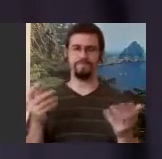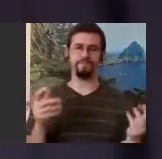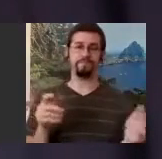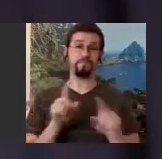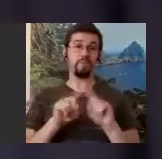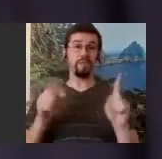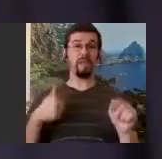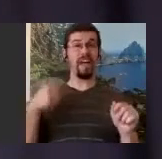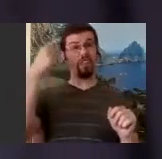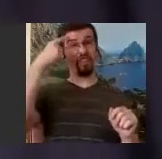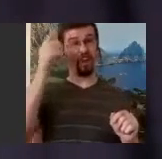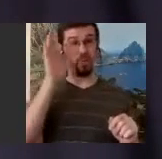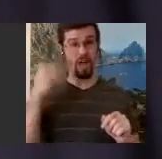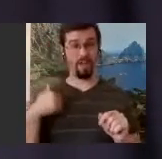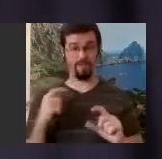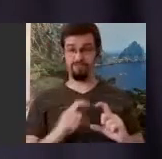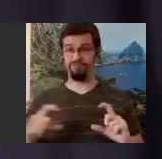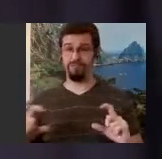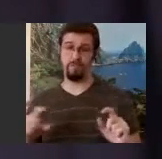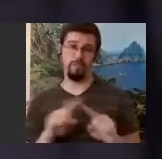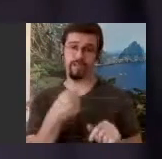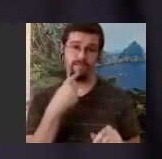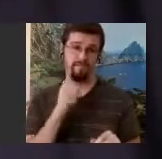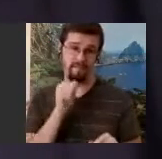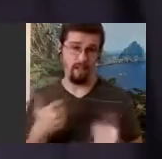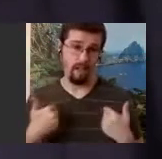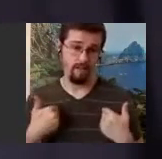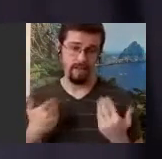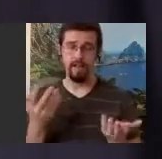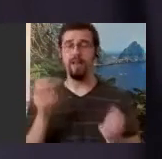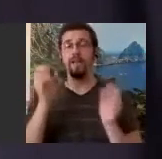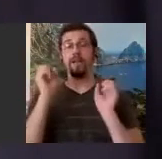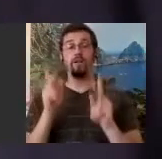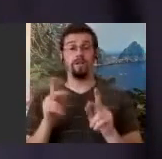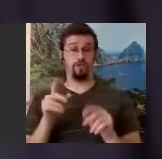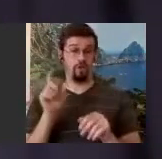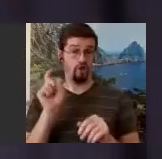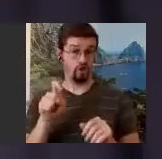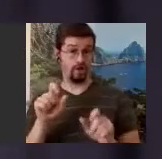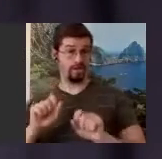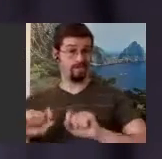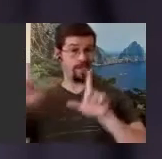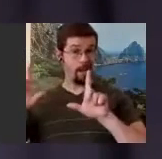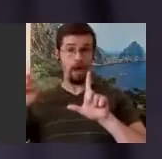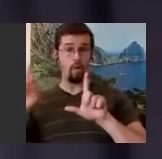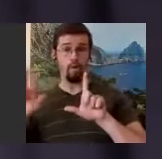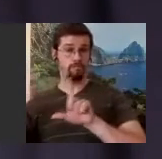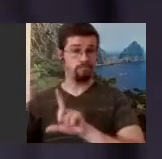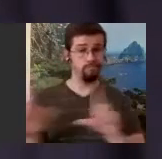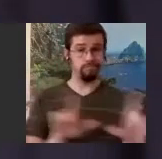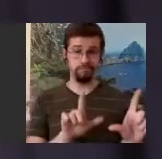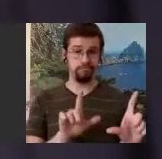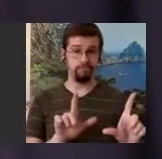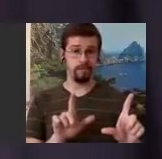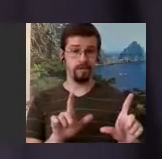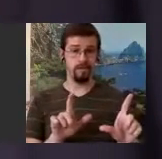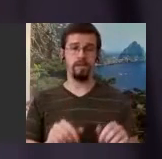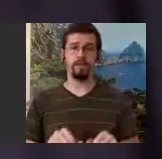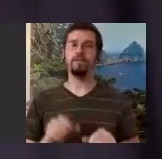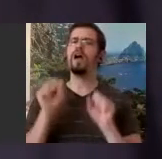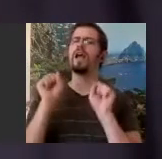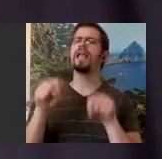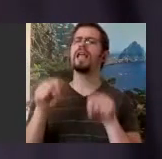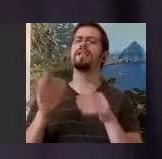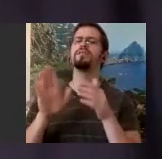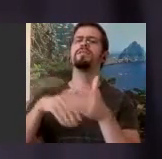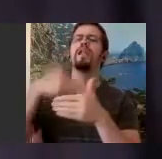was happening anyway. So this is great. All right, so now, should we stay on the slide again, or should we stay with you? We can go to the next slide,